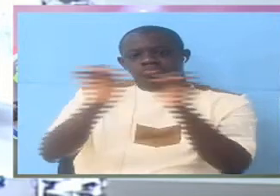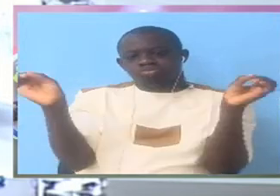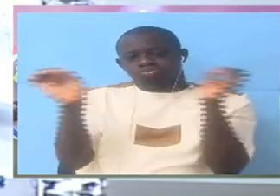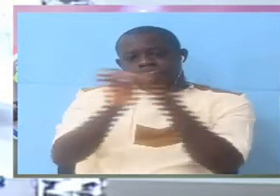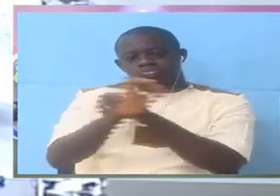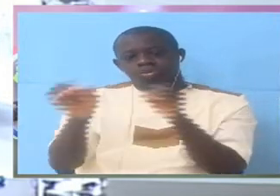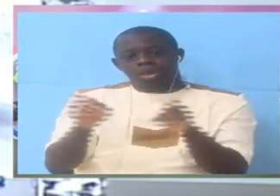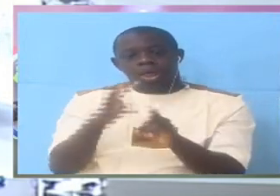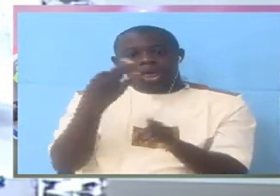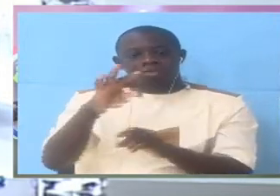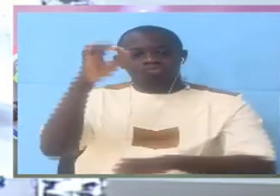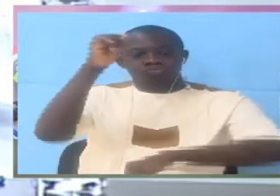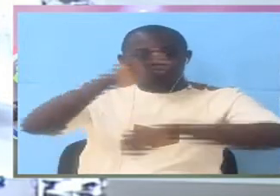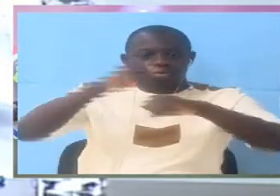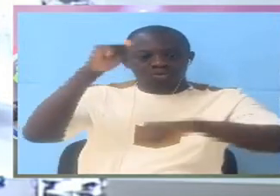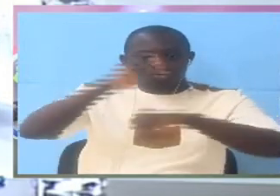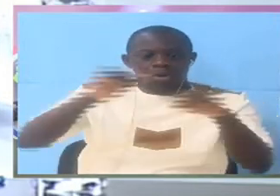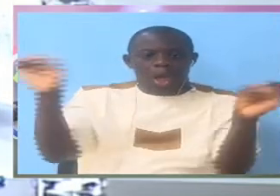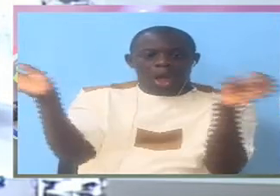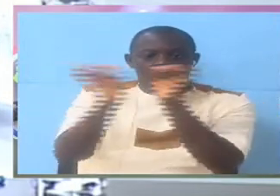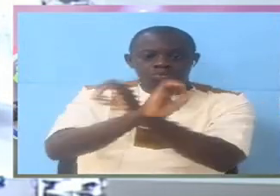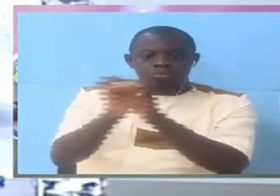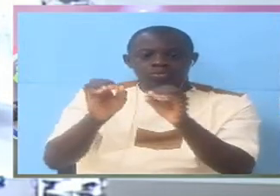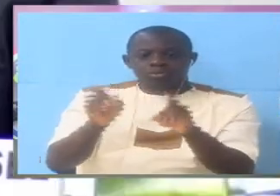get what you want.